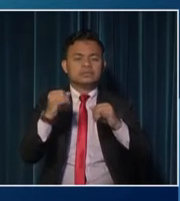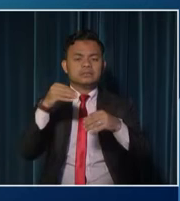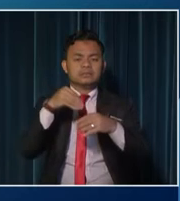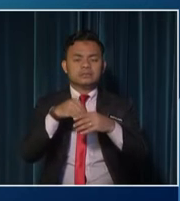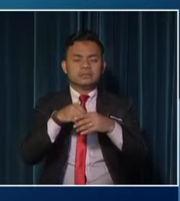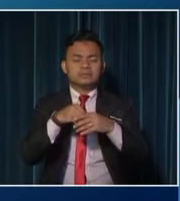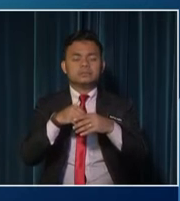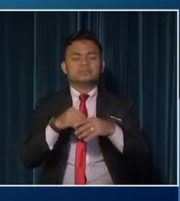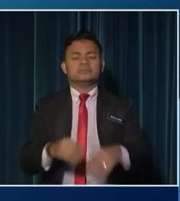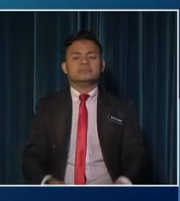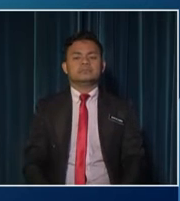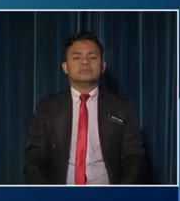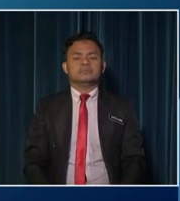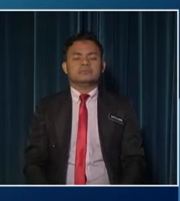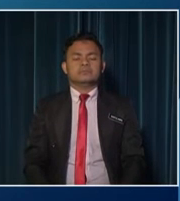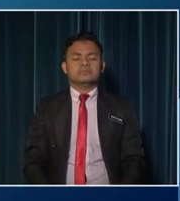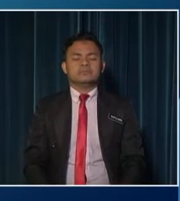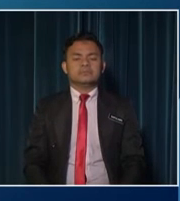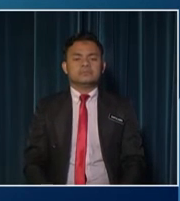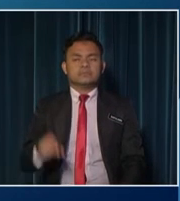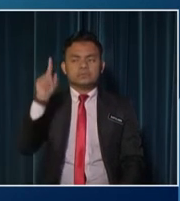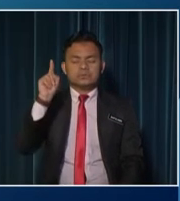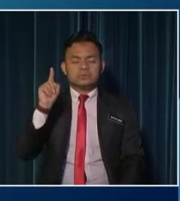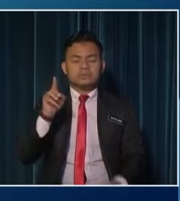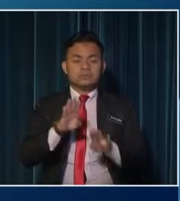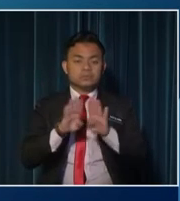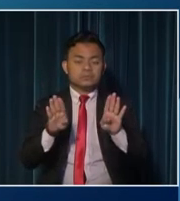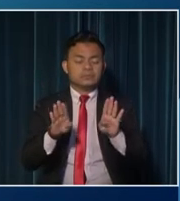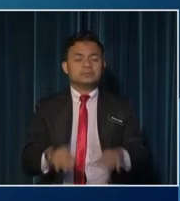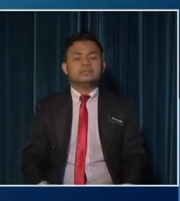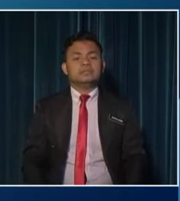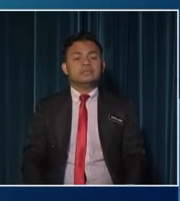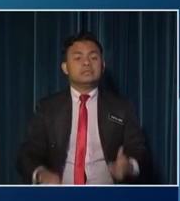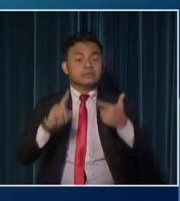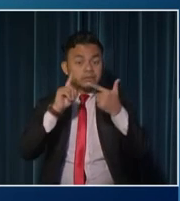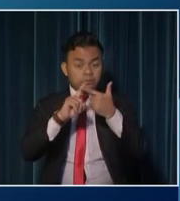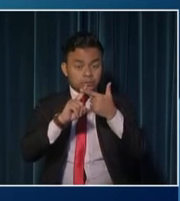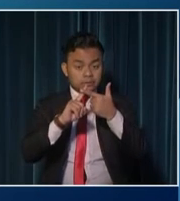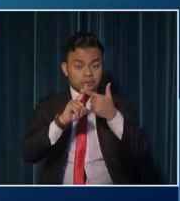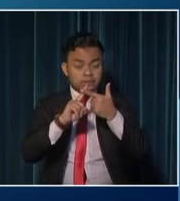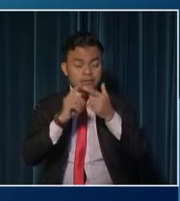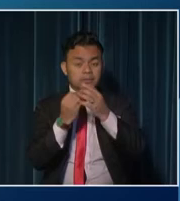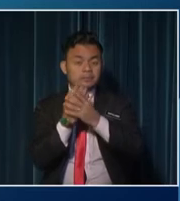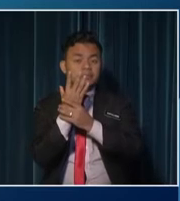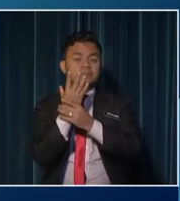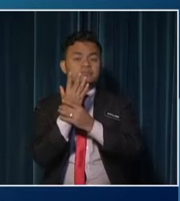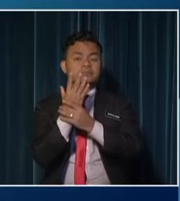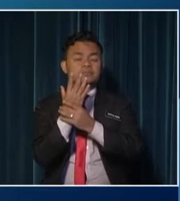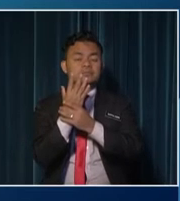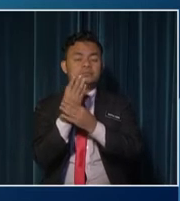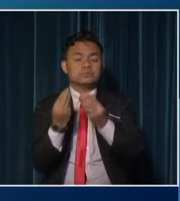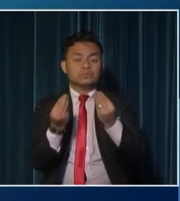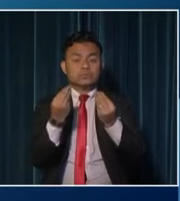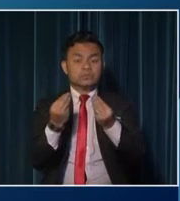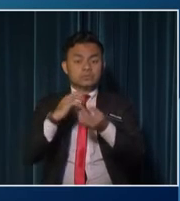circuit. Second, the bulb is damaged. When the bulb is damaged, it cannot